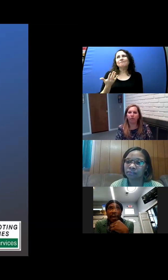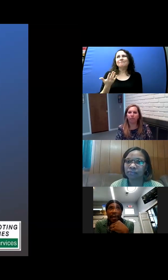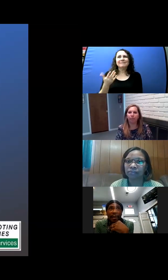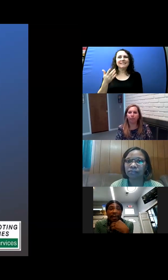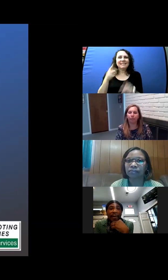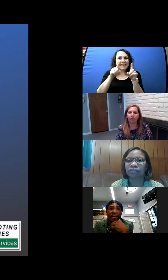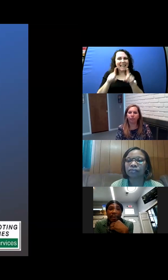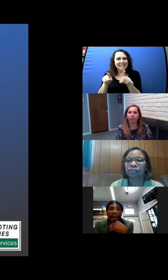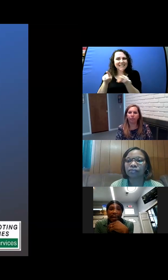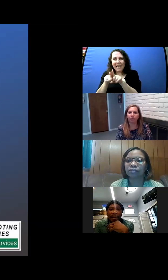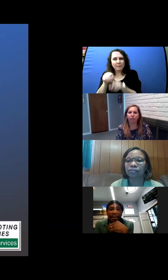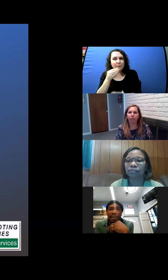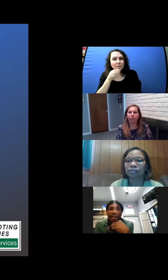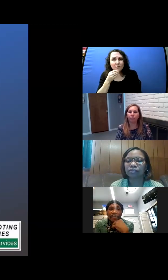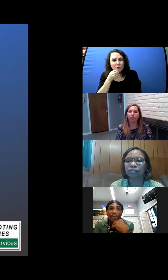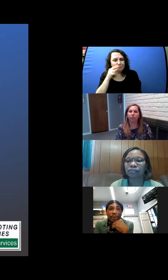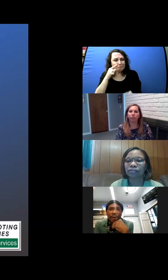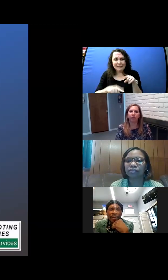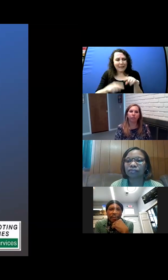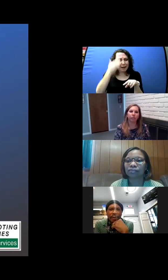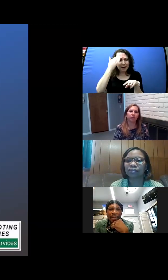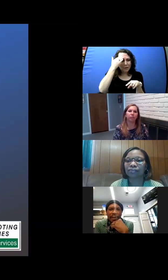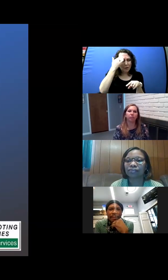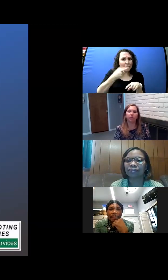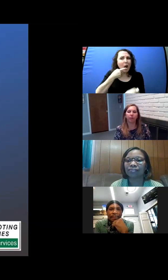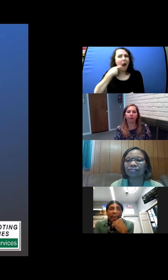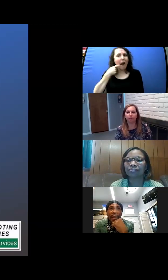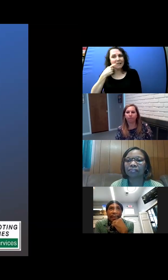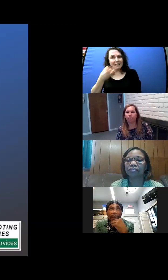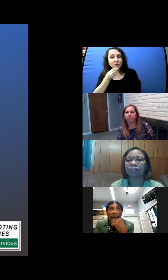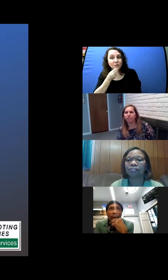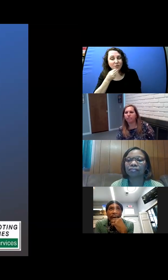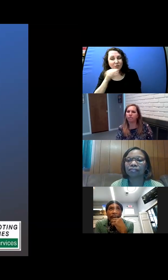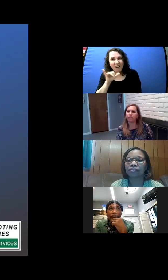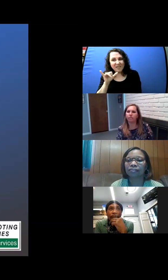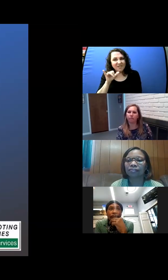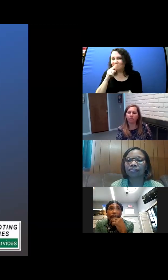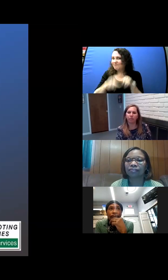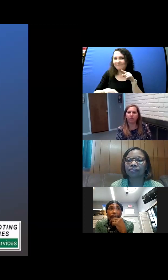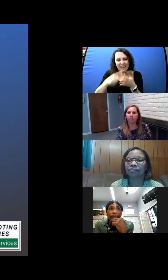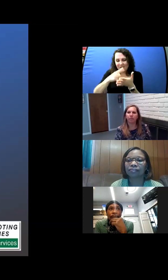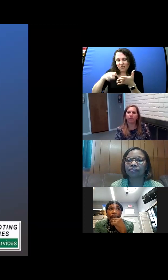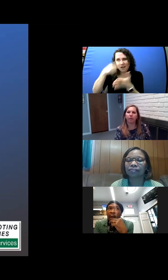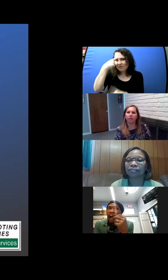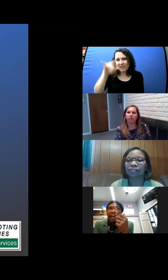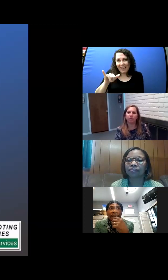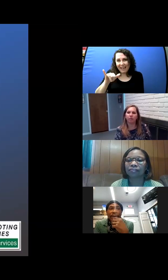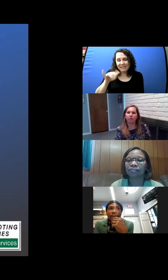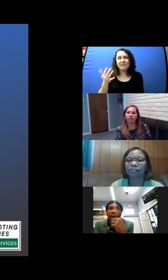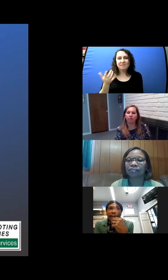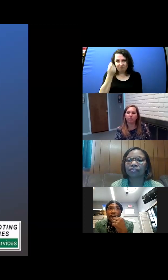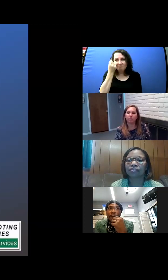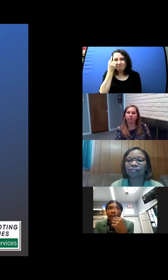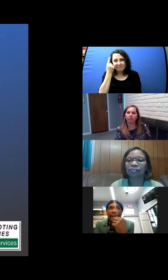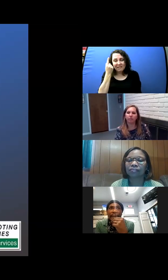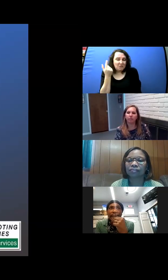me to check somebody that's addicted to food. You know what I'm saying? And so I just choose